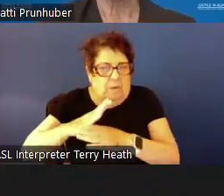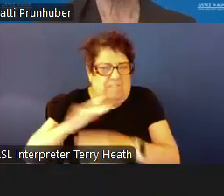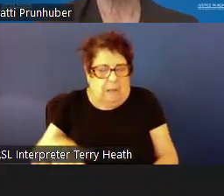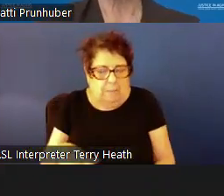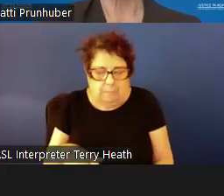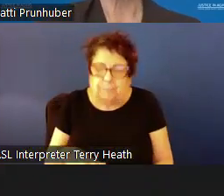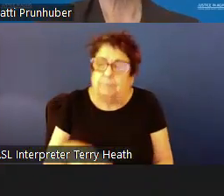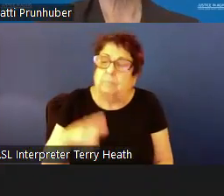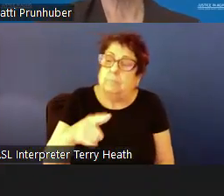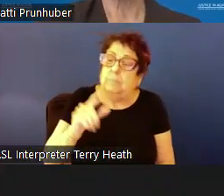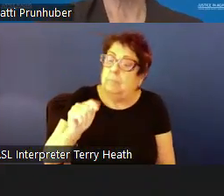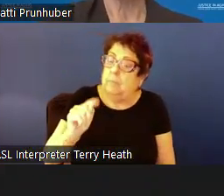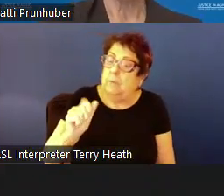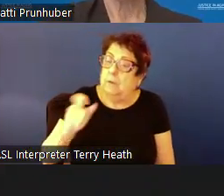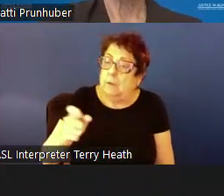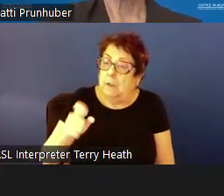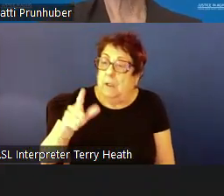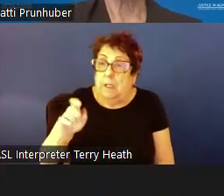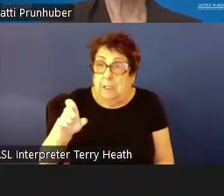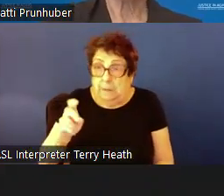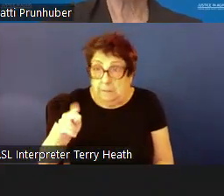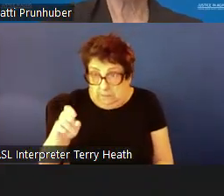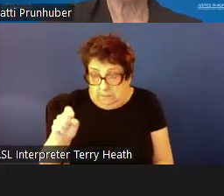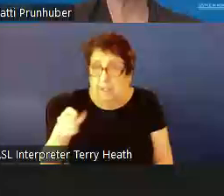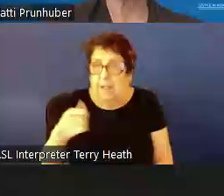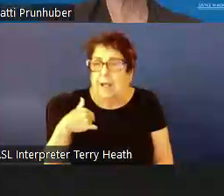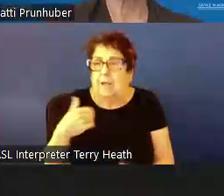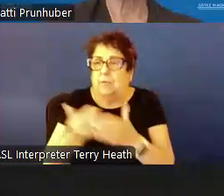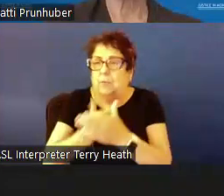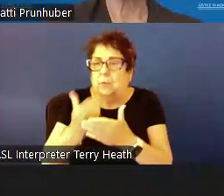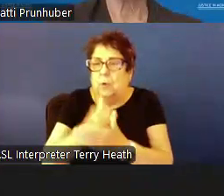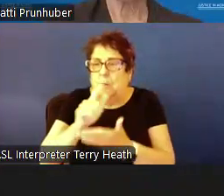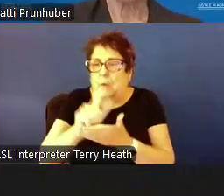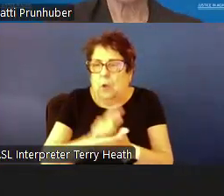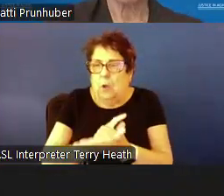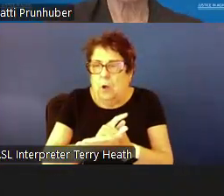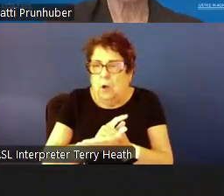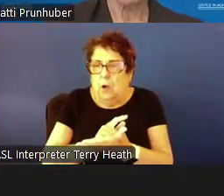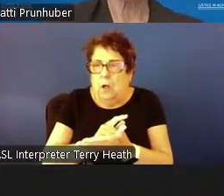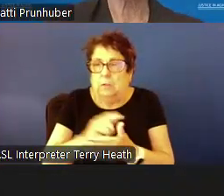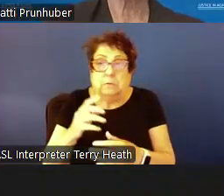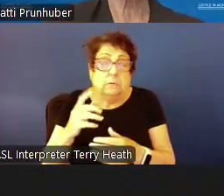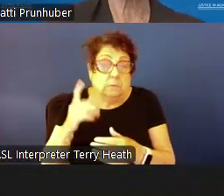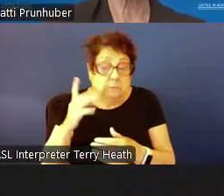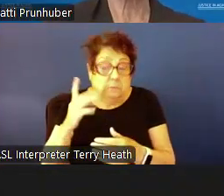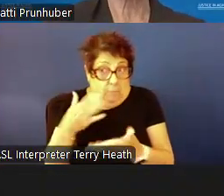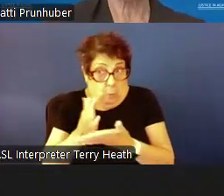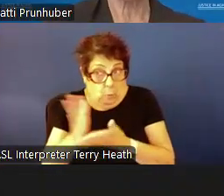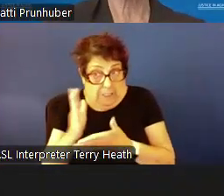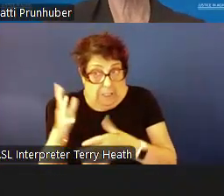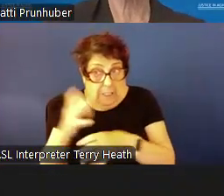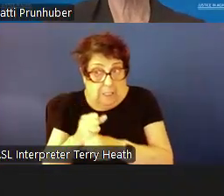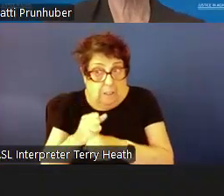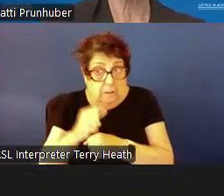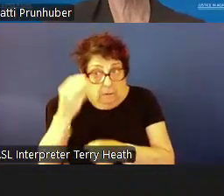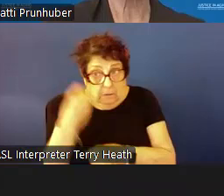law regarding the right to get both notice of tax liens